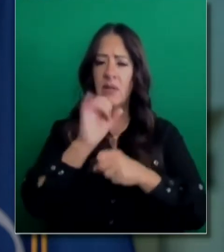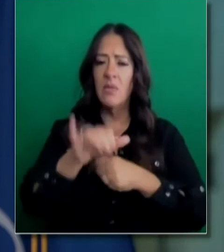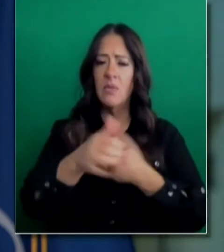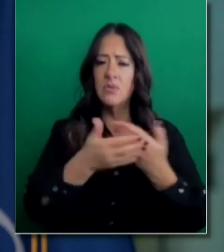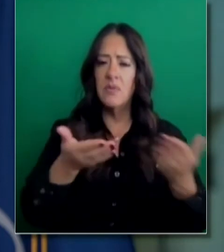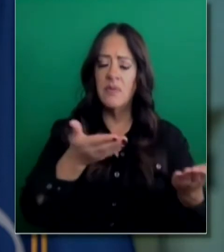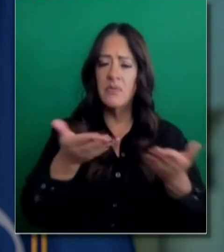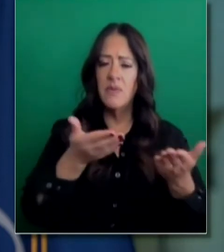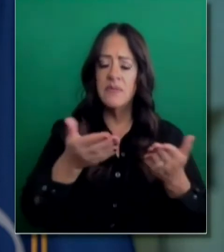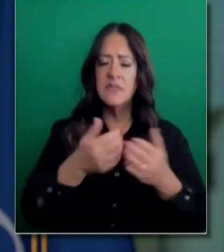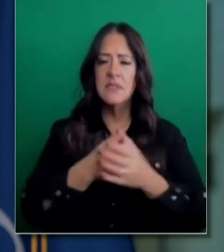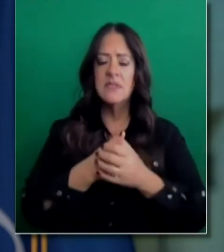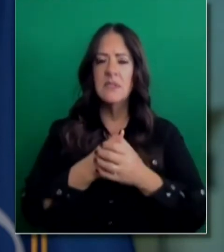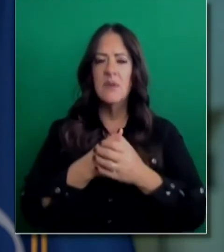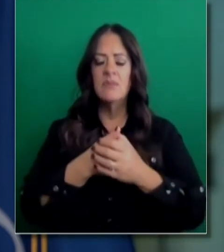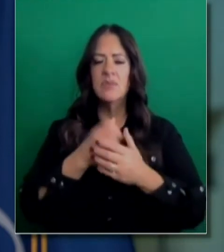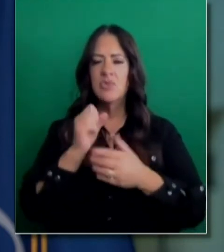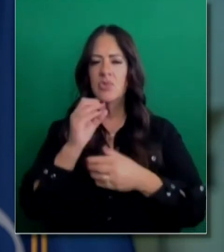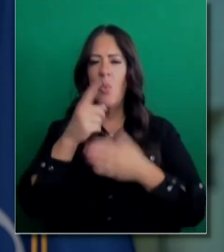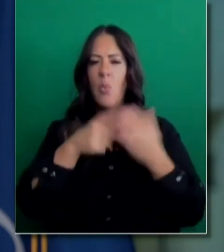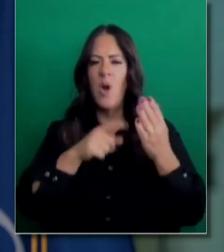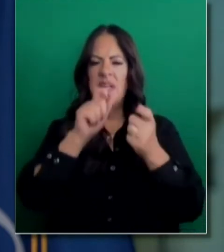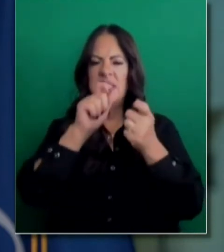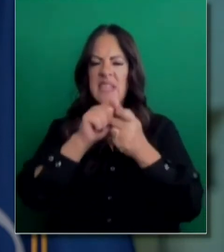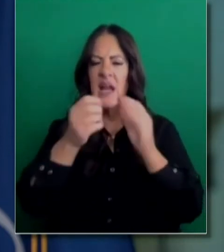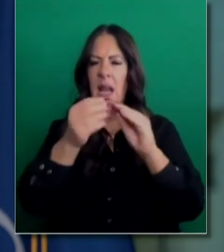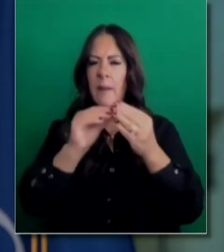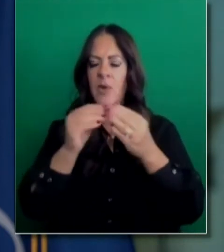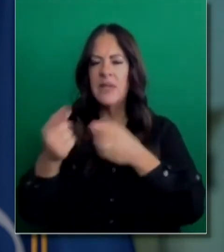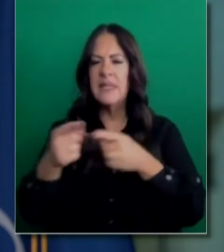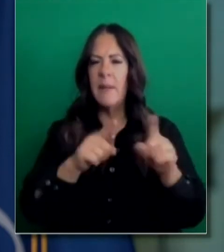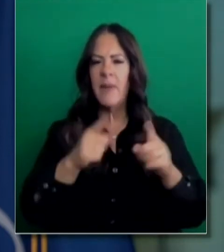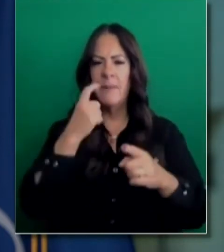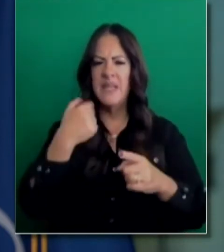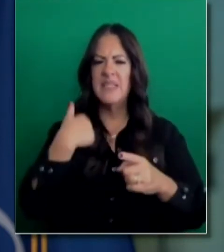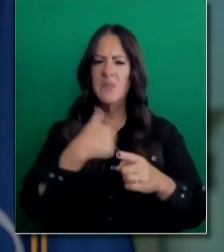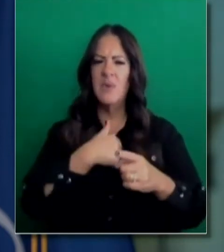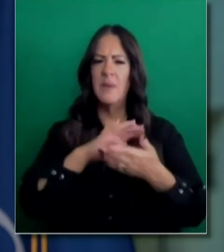Where are we actually at with that? Because this is getting a little scary here in Los Angeles.